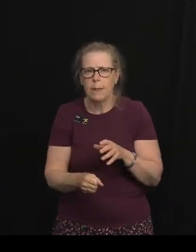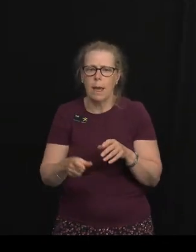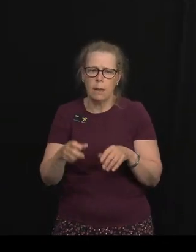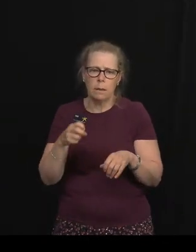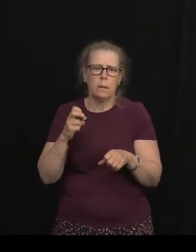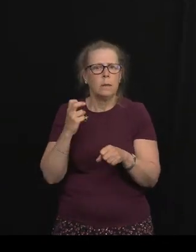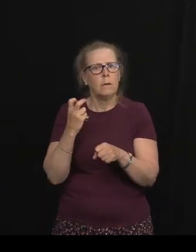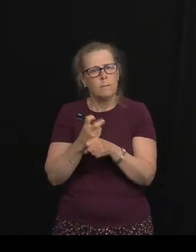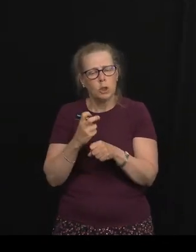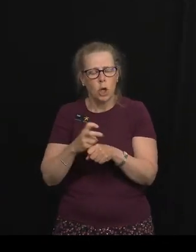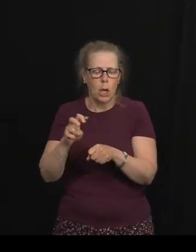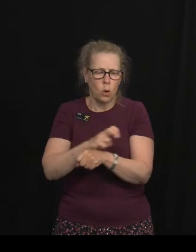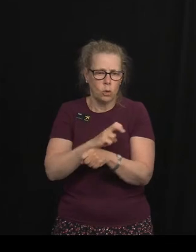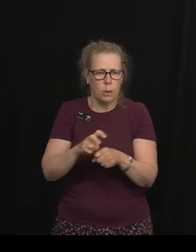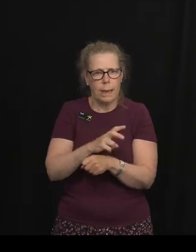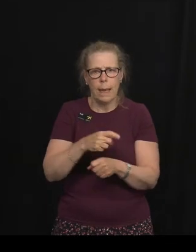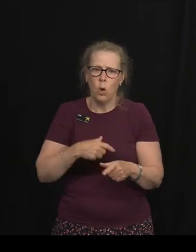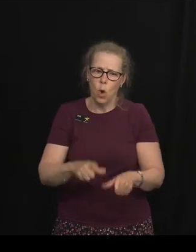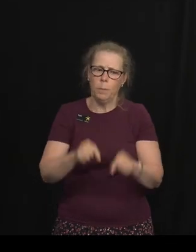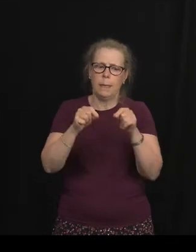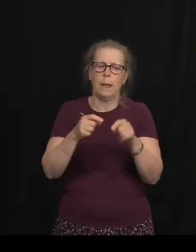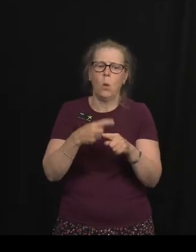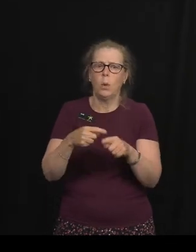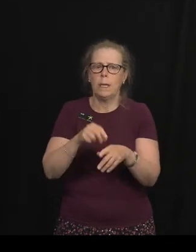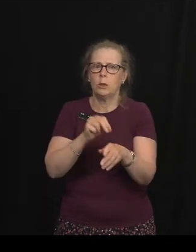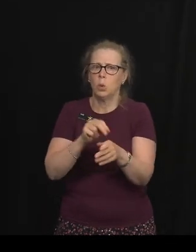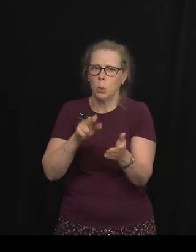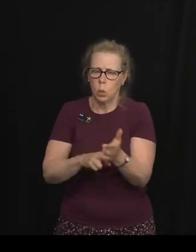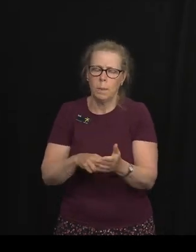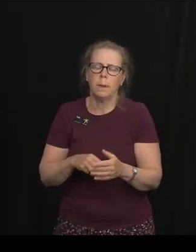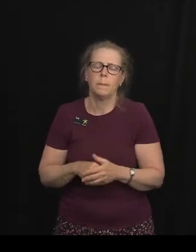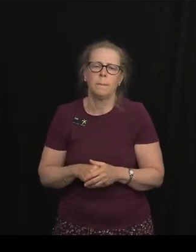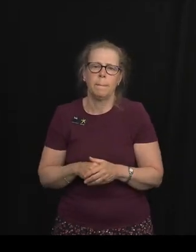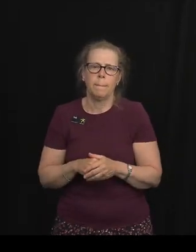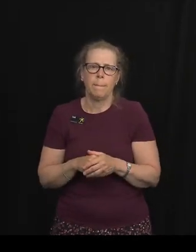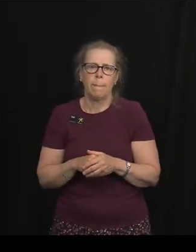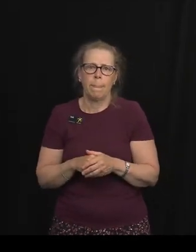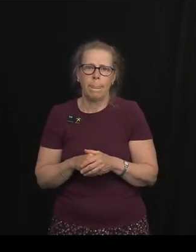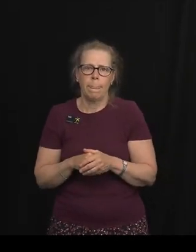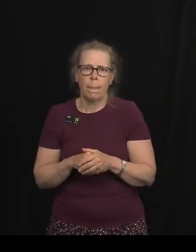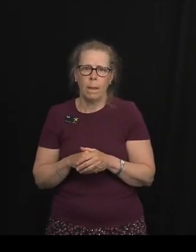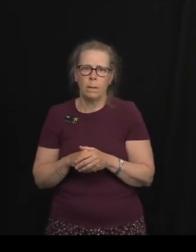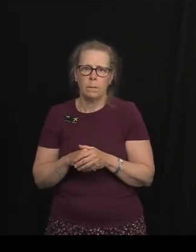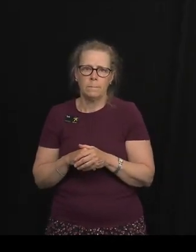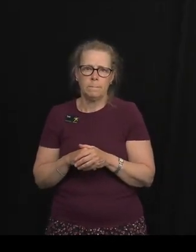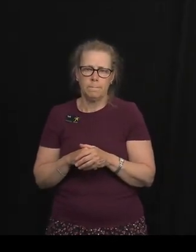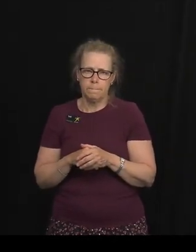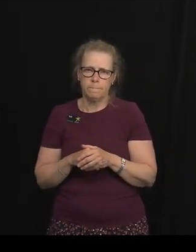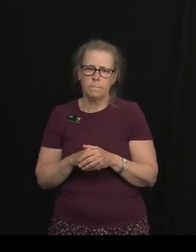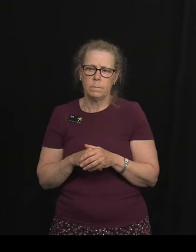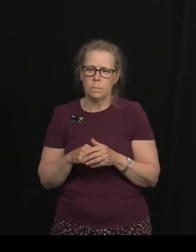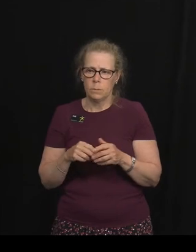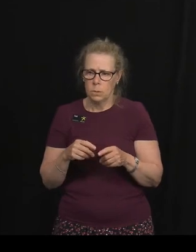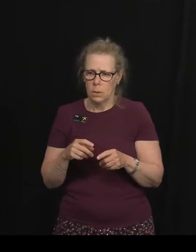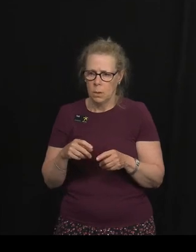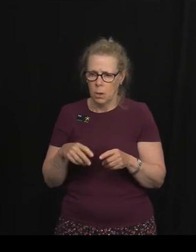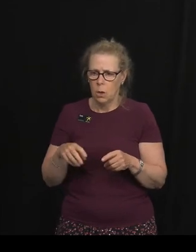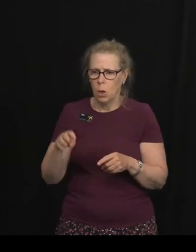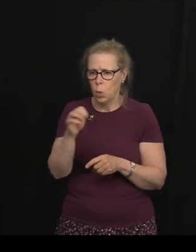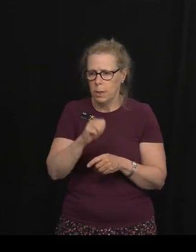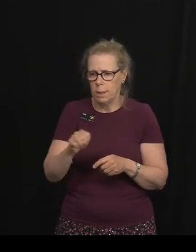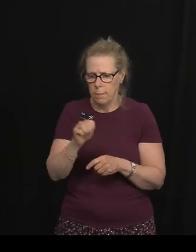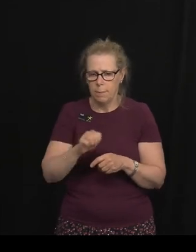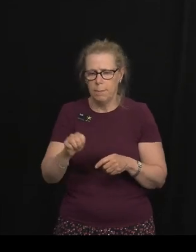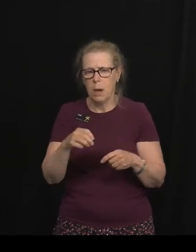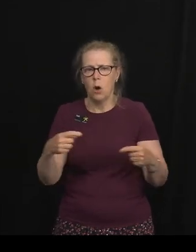control infectious diseases. And under African CDC, just like European Center of Disease Control, they have